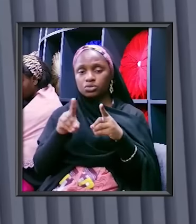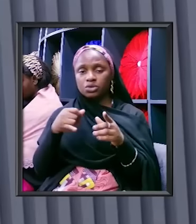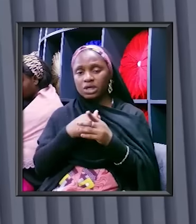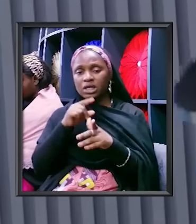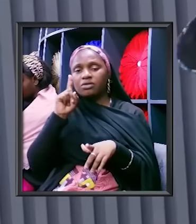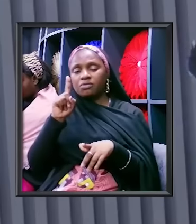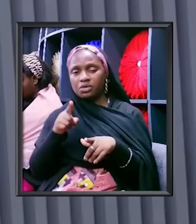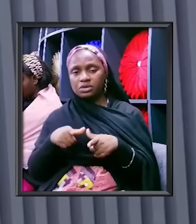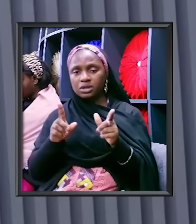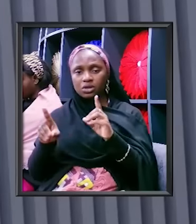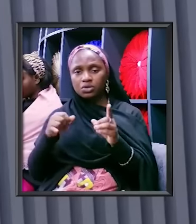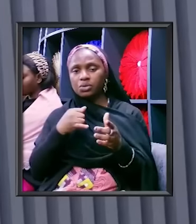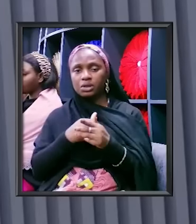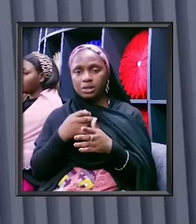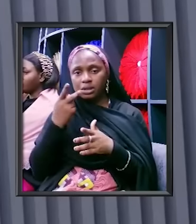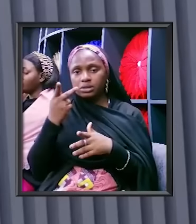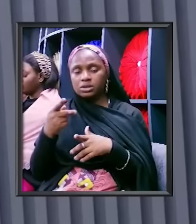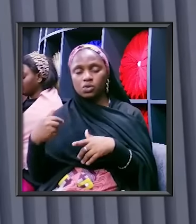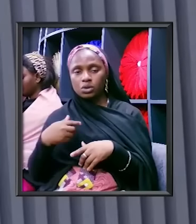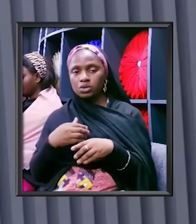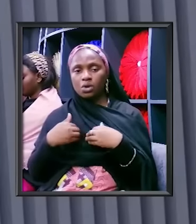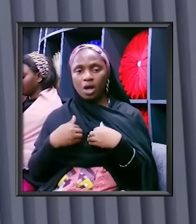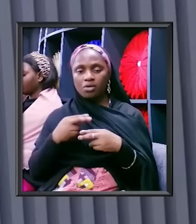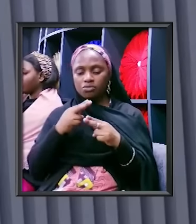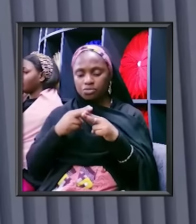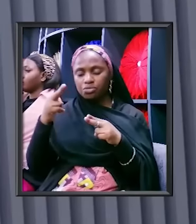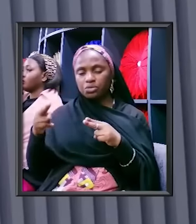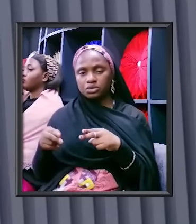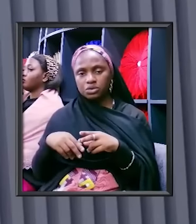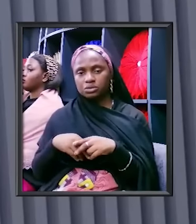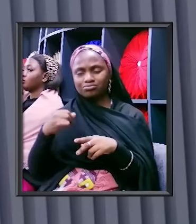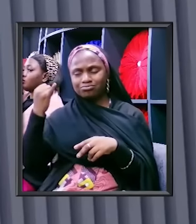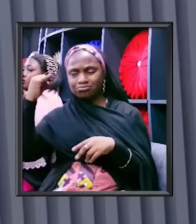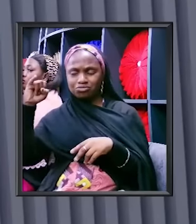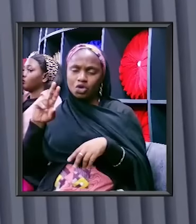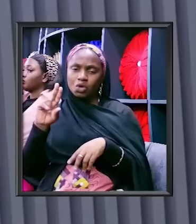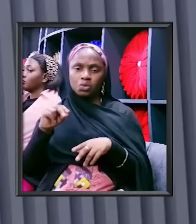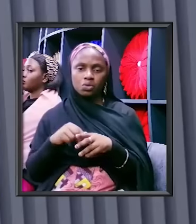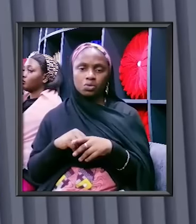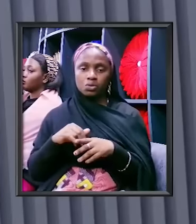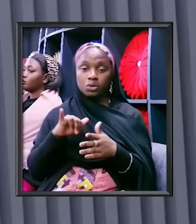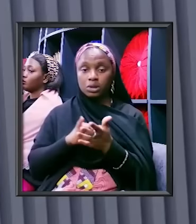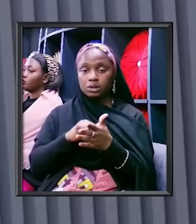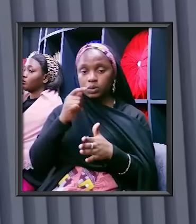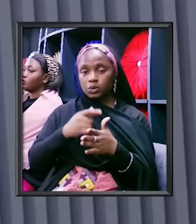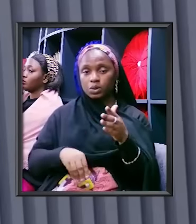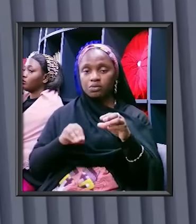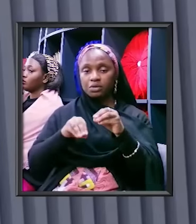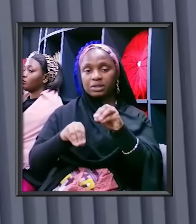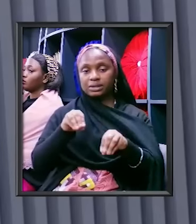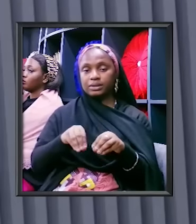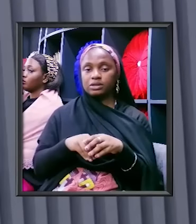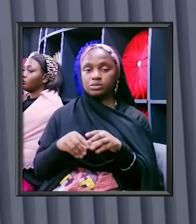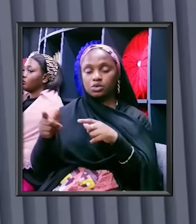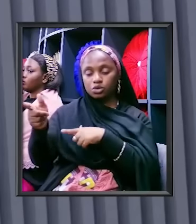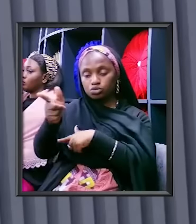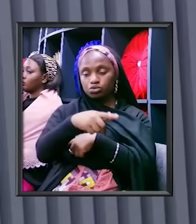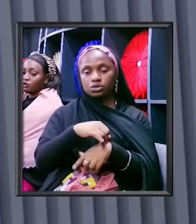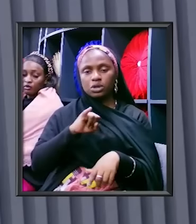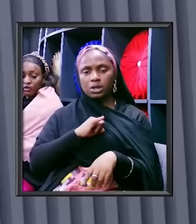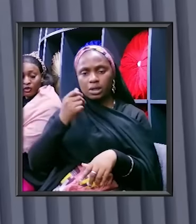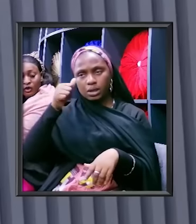get evidence, say we don't do them, we don't get results. Not be say we go assume. So now waiting day this engagement where we did do today, we